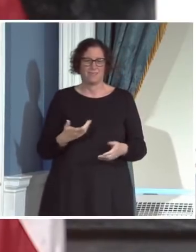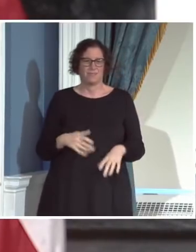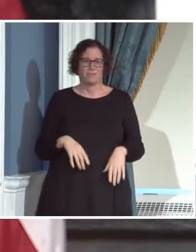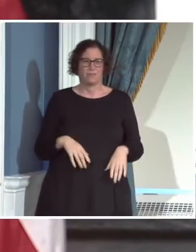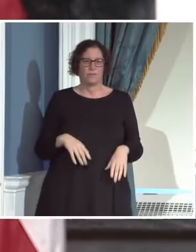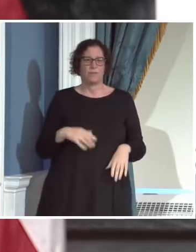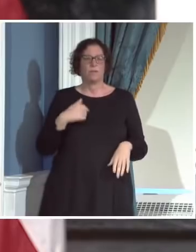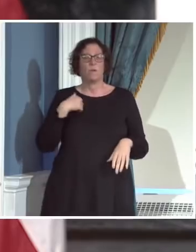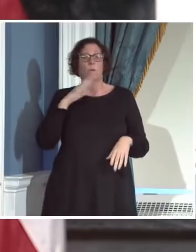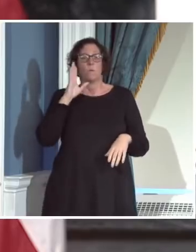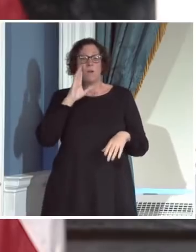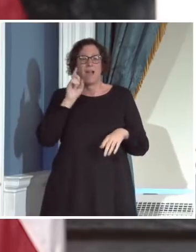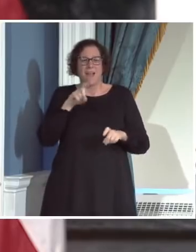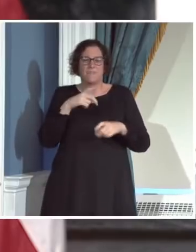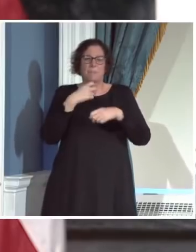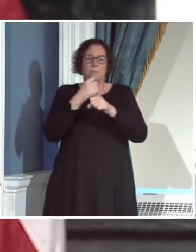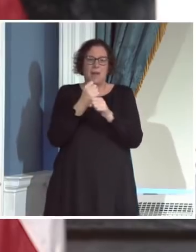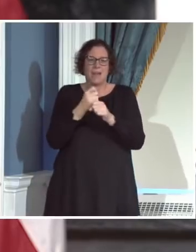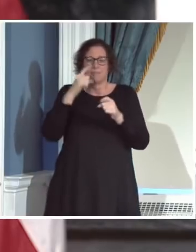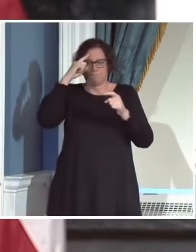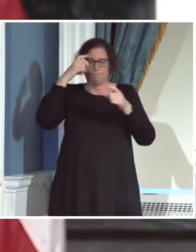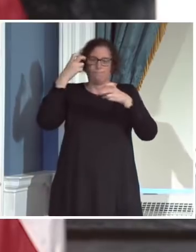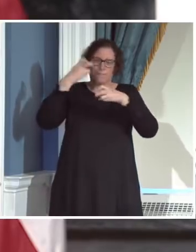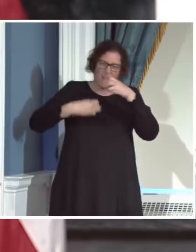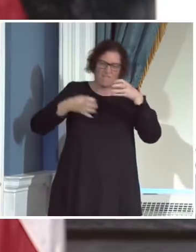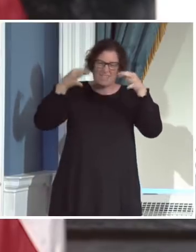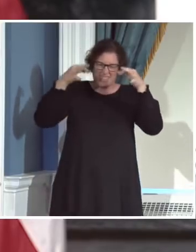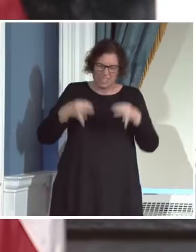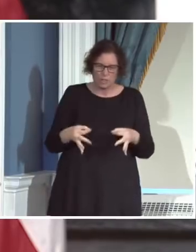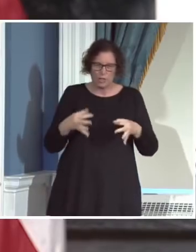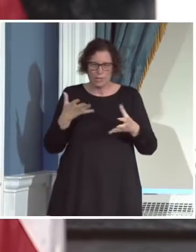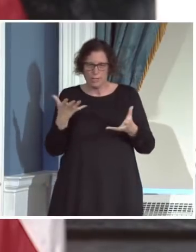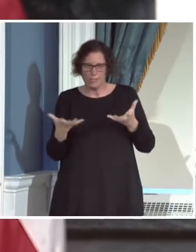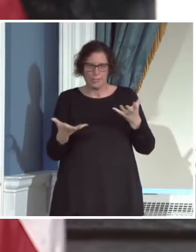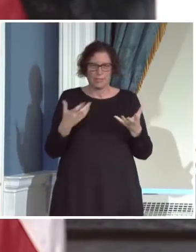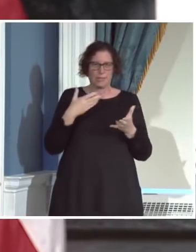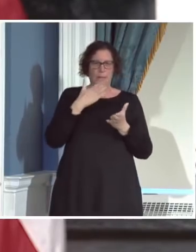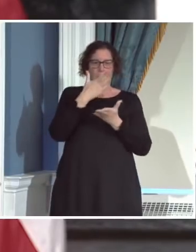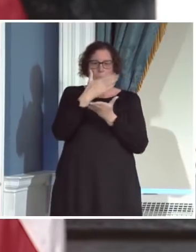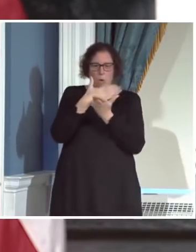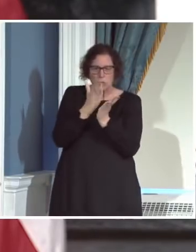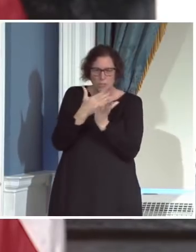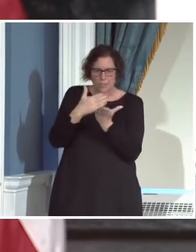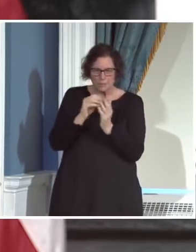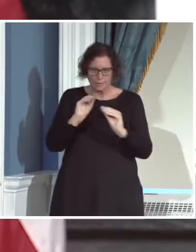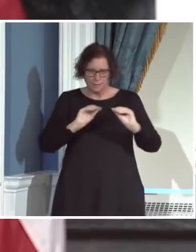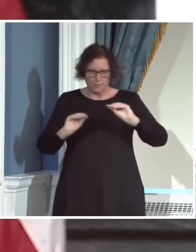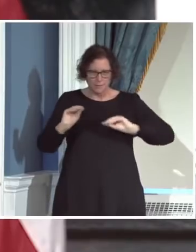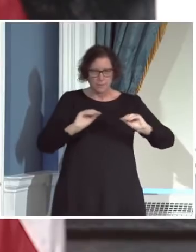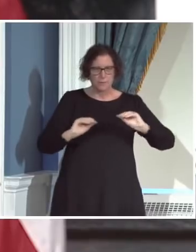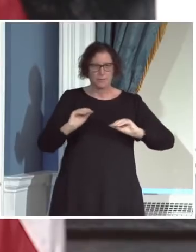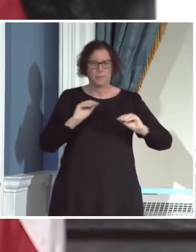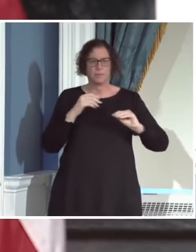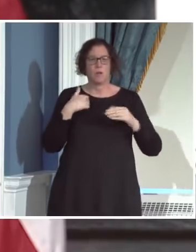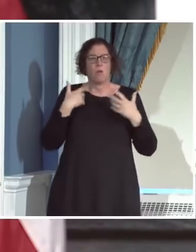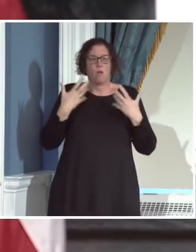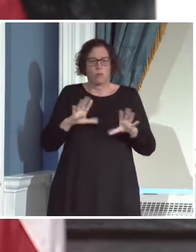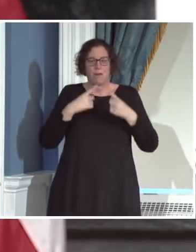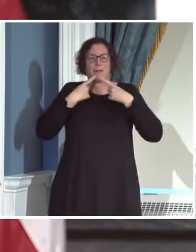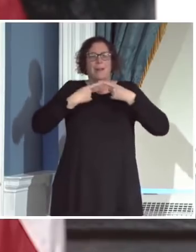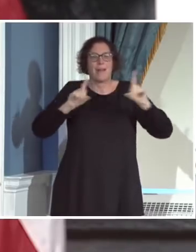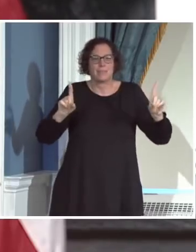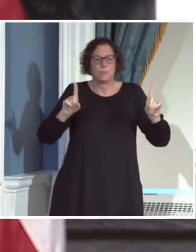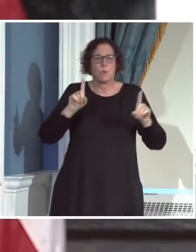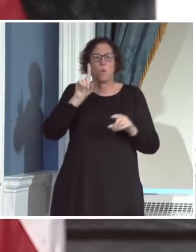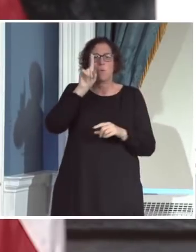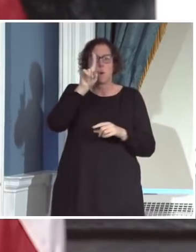tough budget decisions going forward. I've announced a $1.3 billion initial PEG program, and I've said very clearly that number